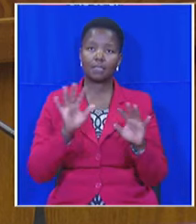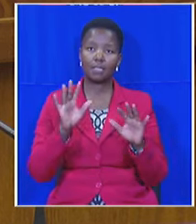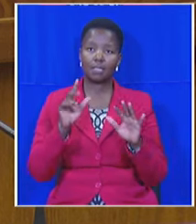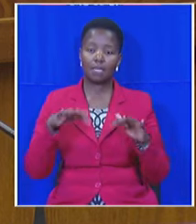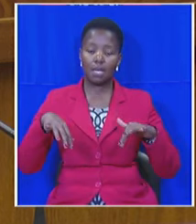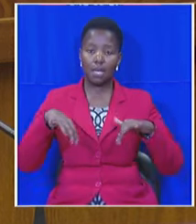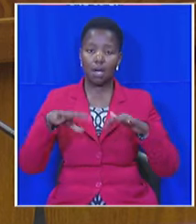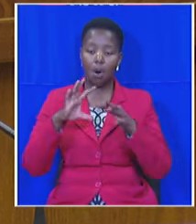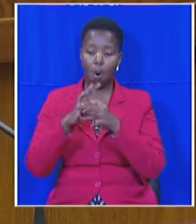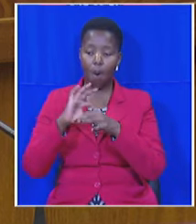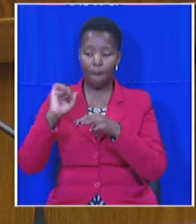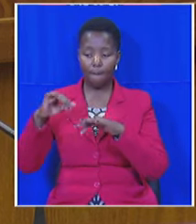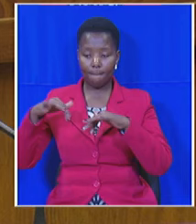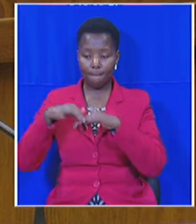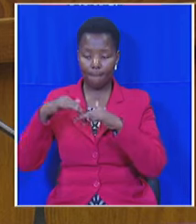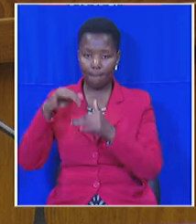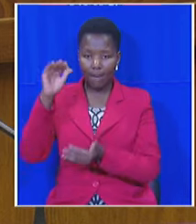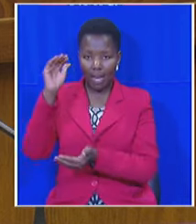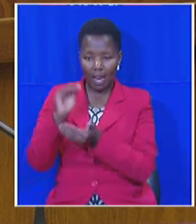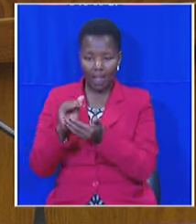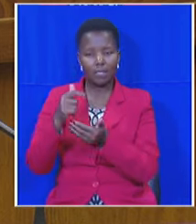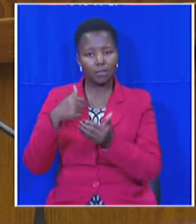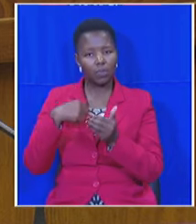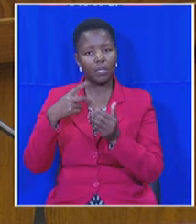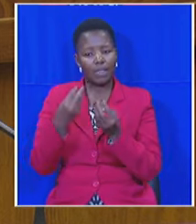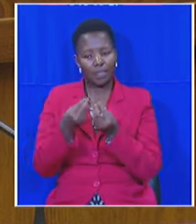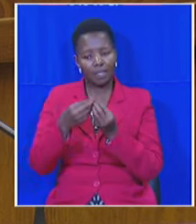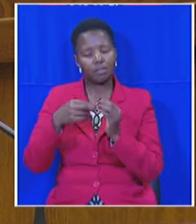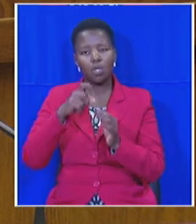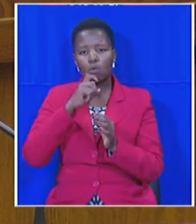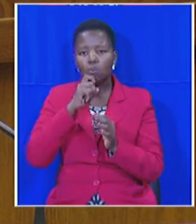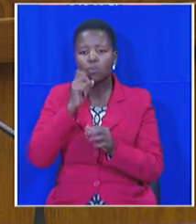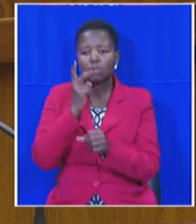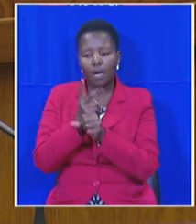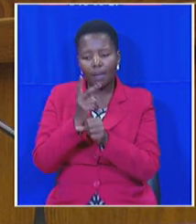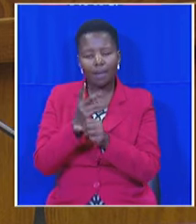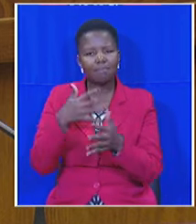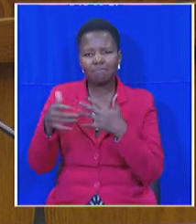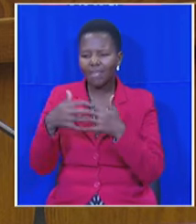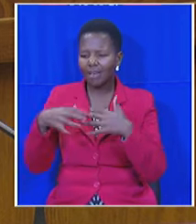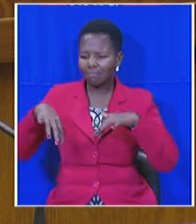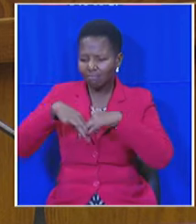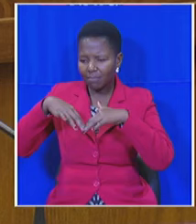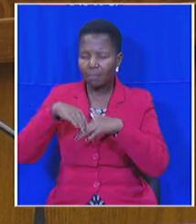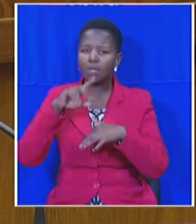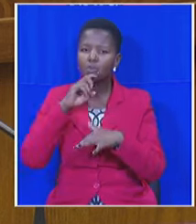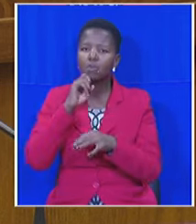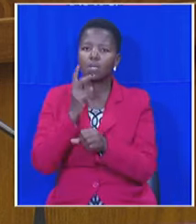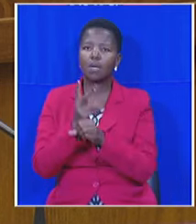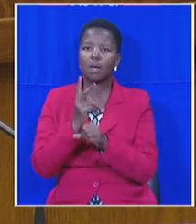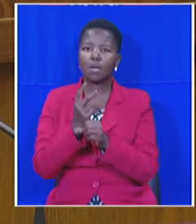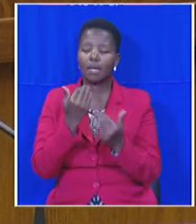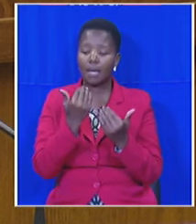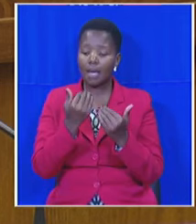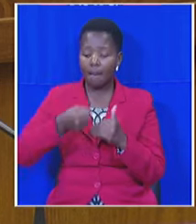at home. We should become a recycling society, and we should start by doing away with plastic